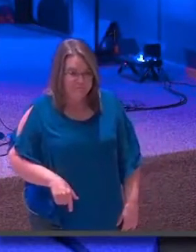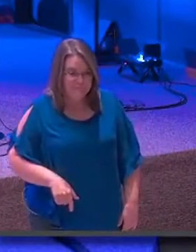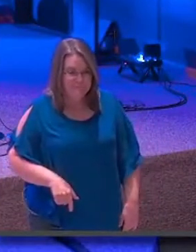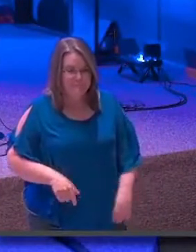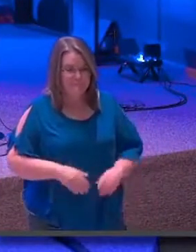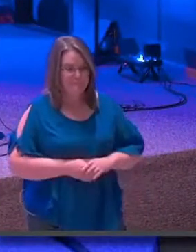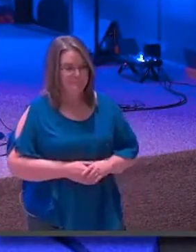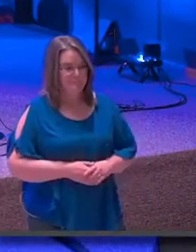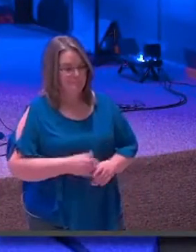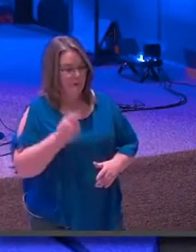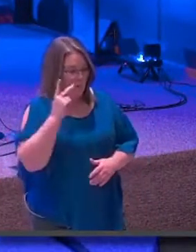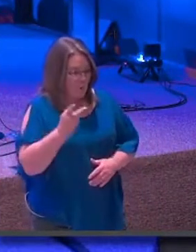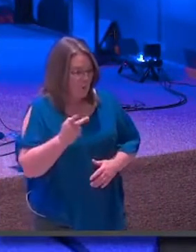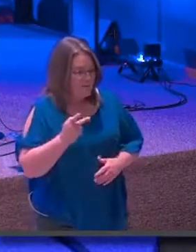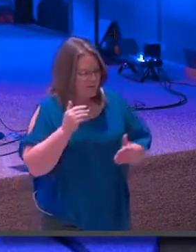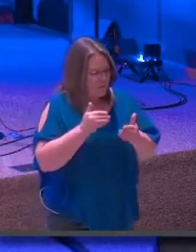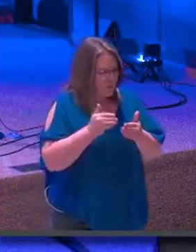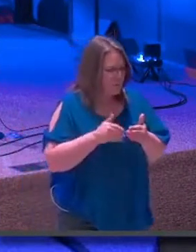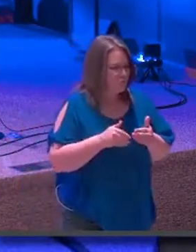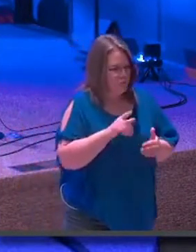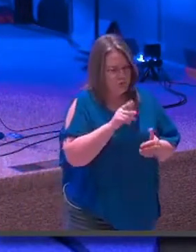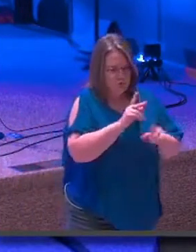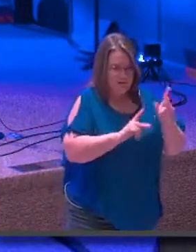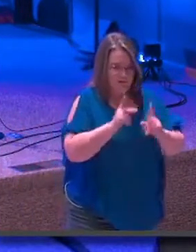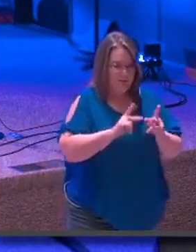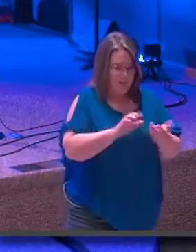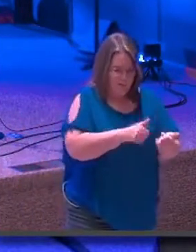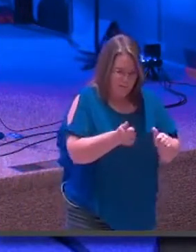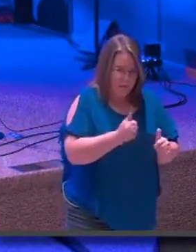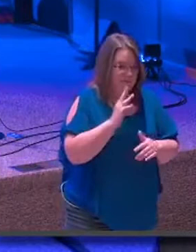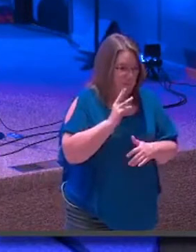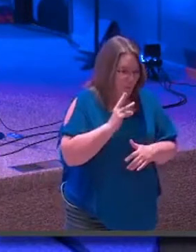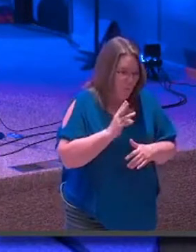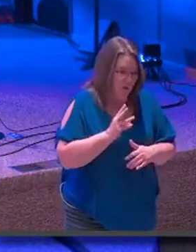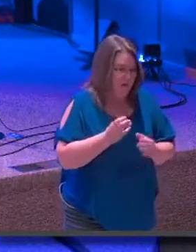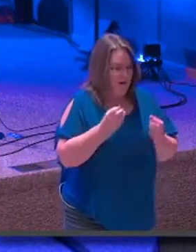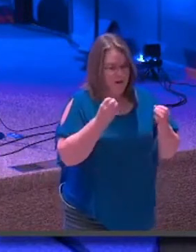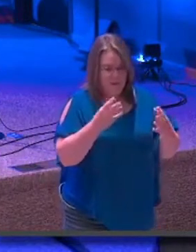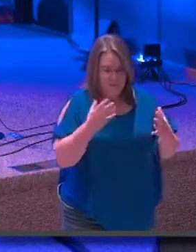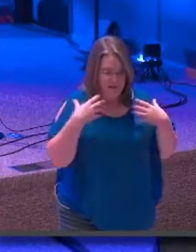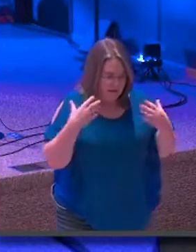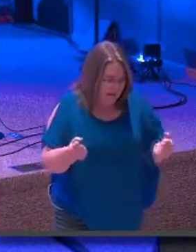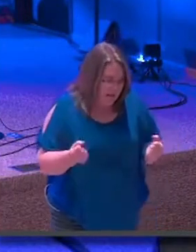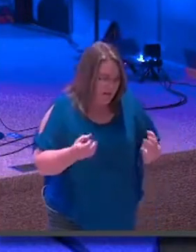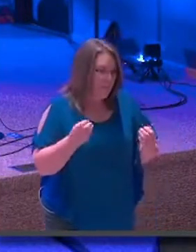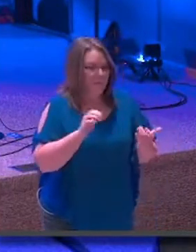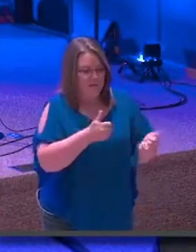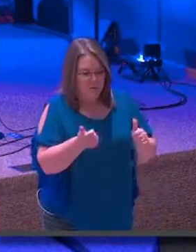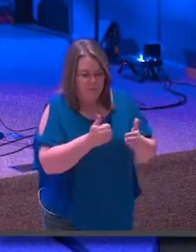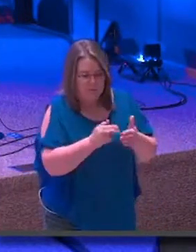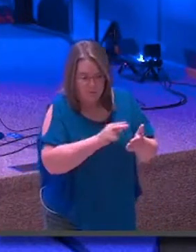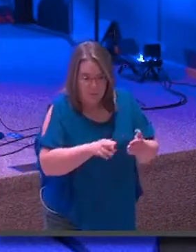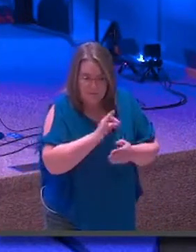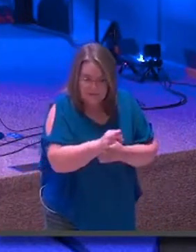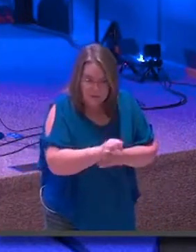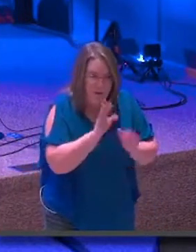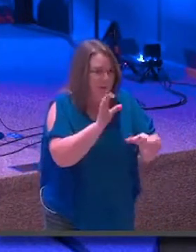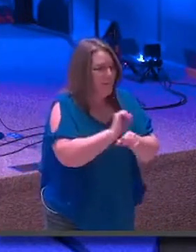We've seen close to 20 people baptized in water, several healed, several baptized in the Holy Spirit. Miracles every